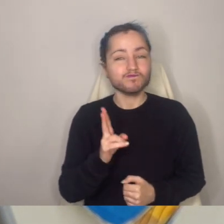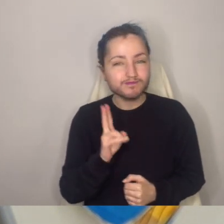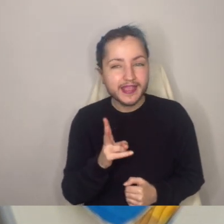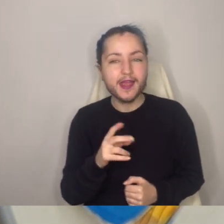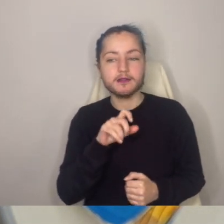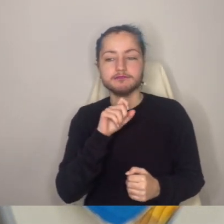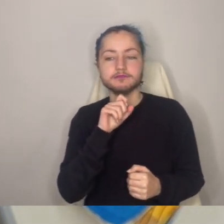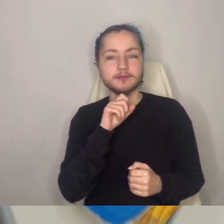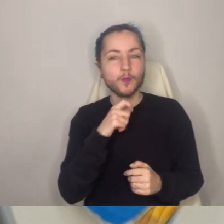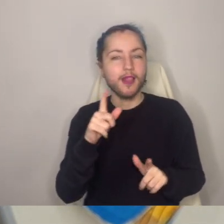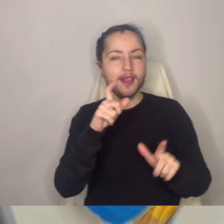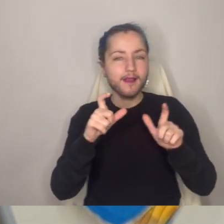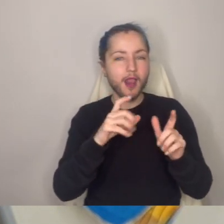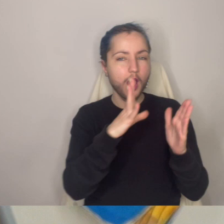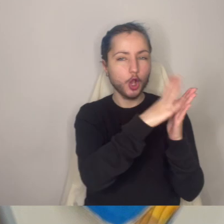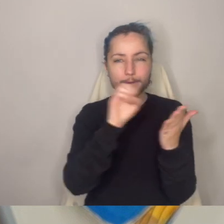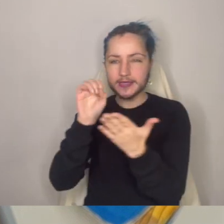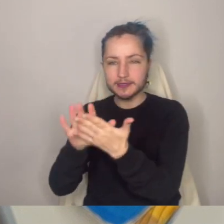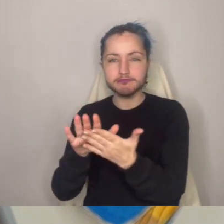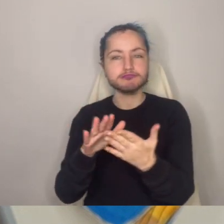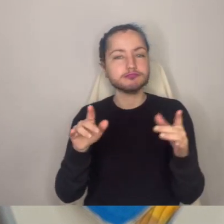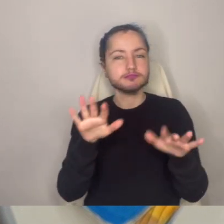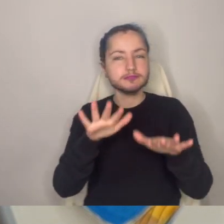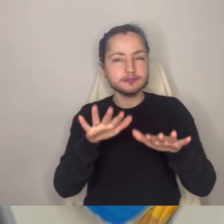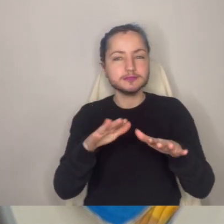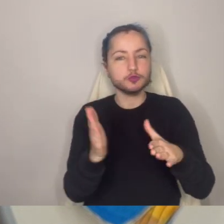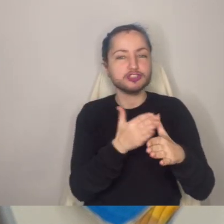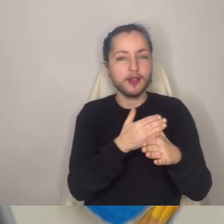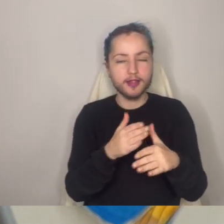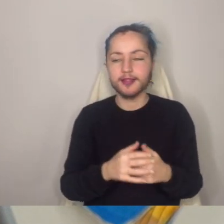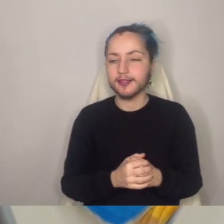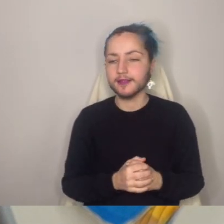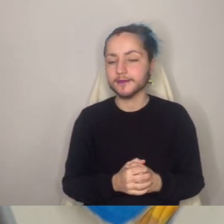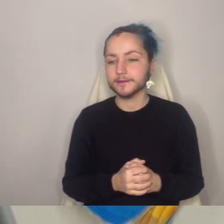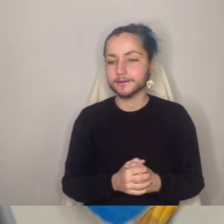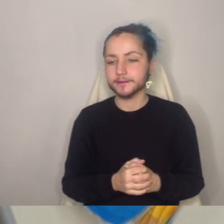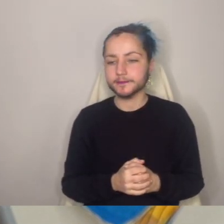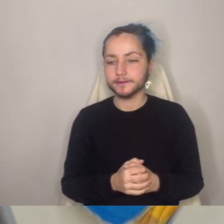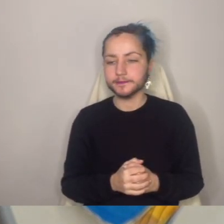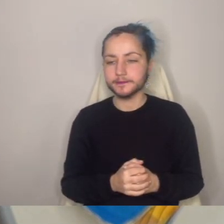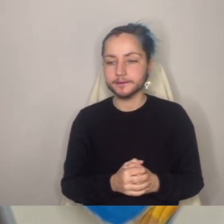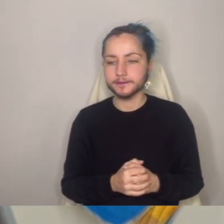And again, I'm just going to be copying the colours as close as I can to the original one on here.